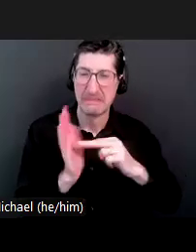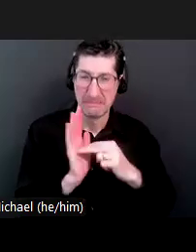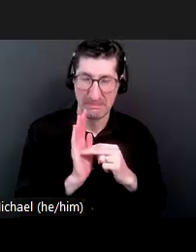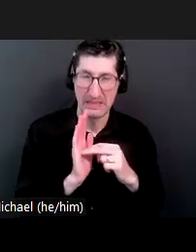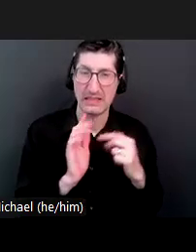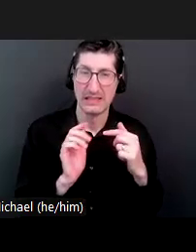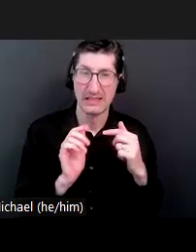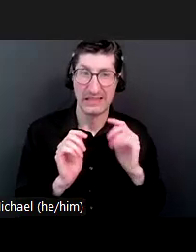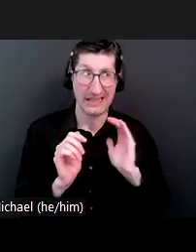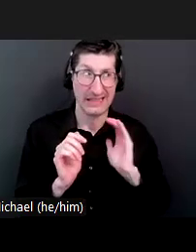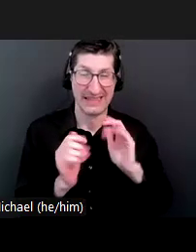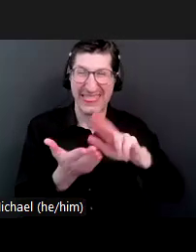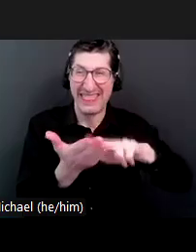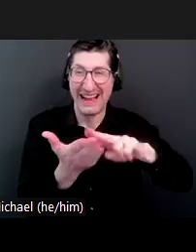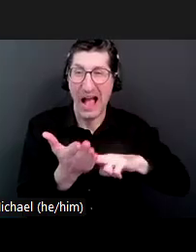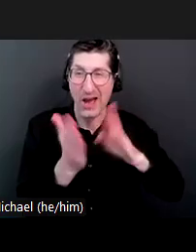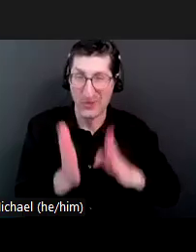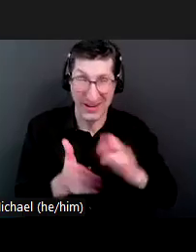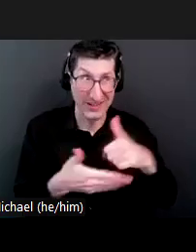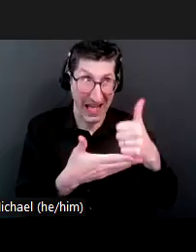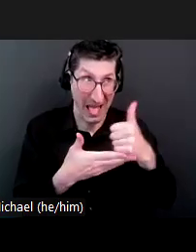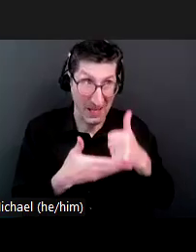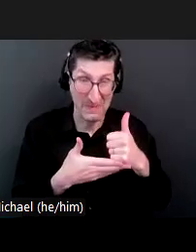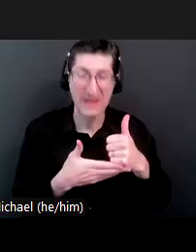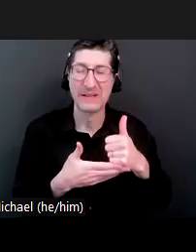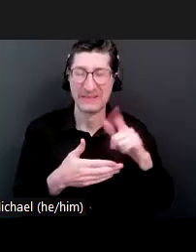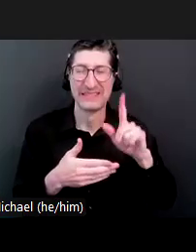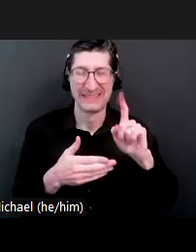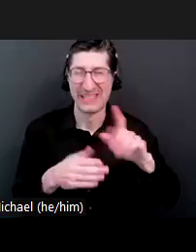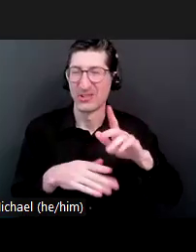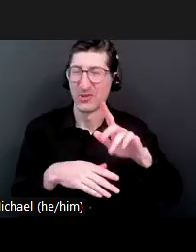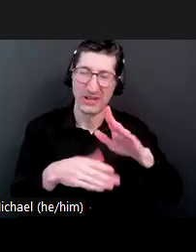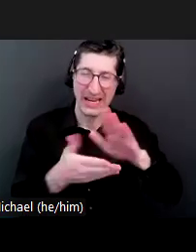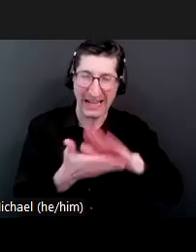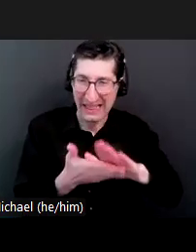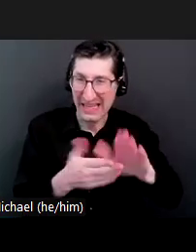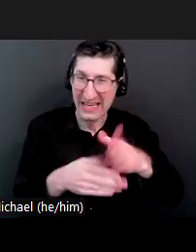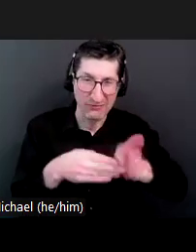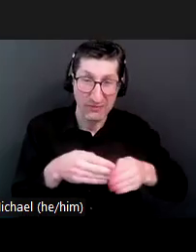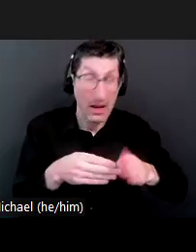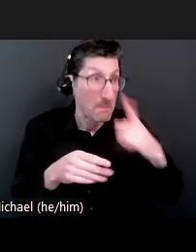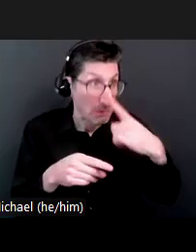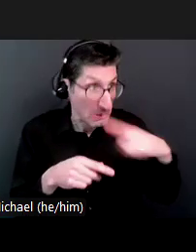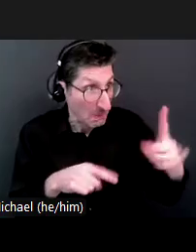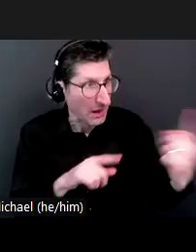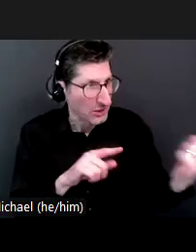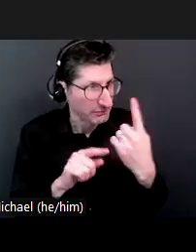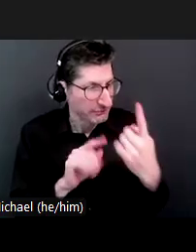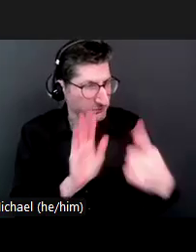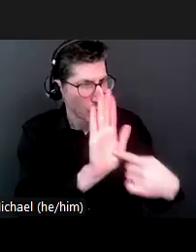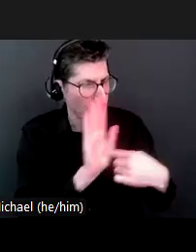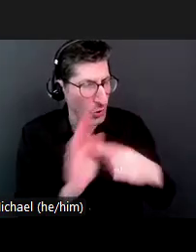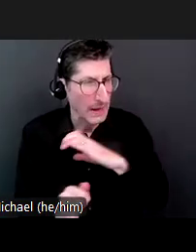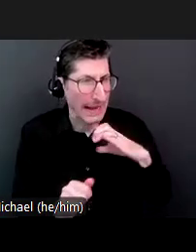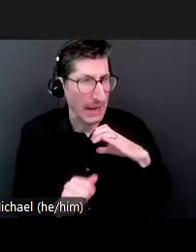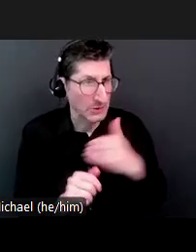the contractor who is helping us I'm happy to look at it right now if you want to come over and maybe show the council members who